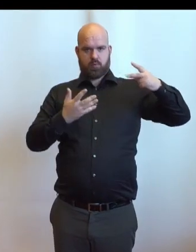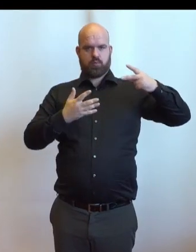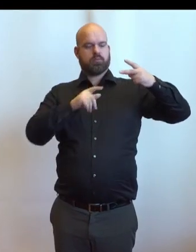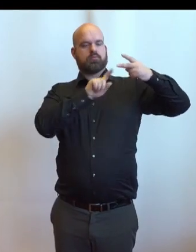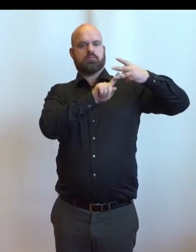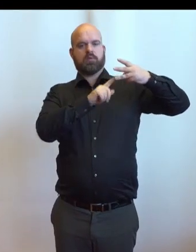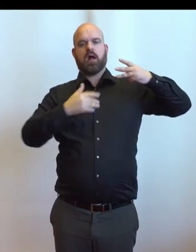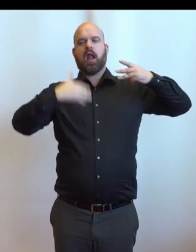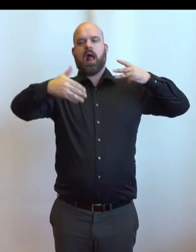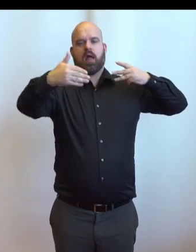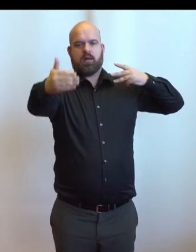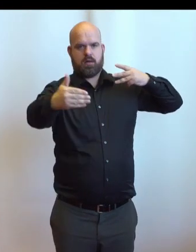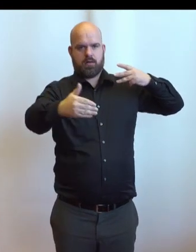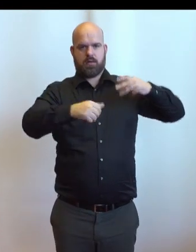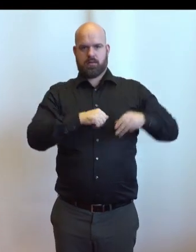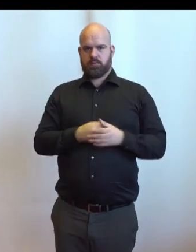answer between now and